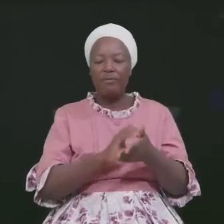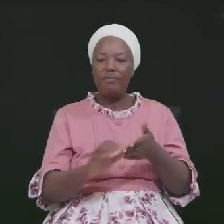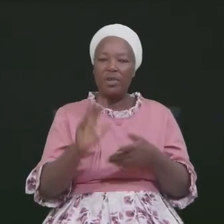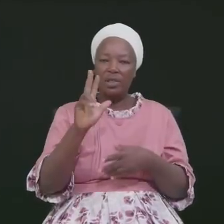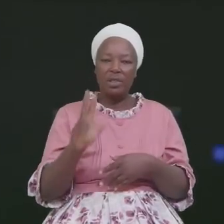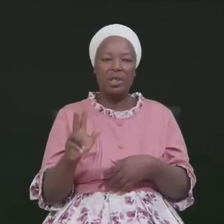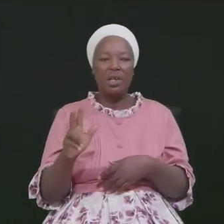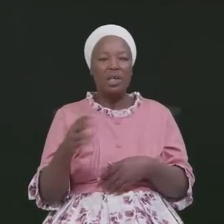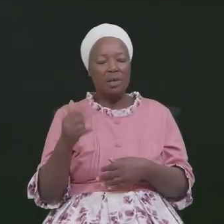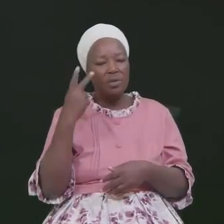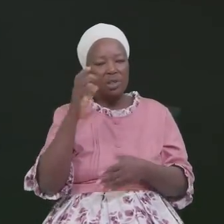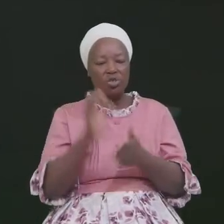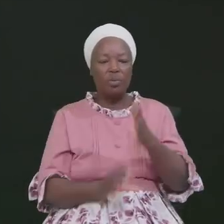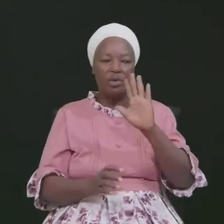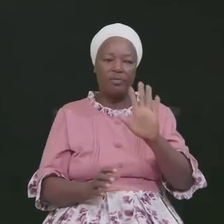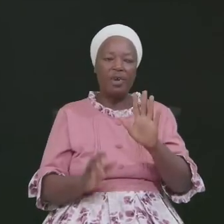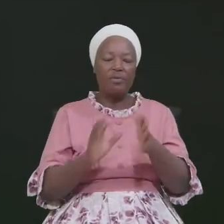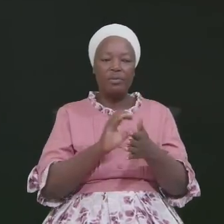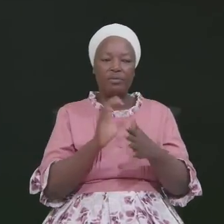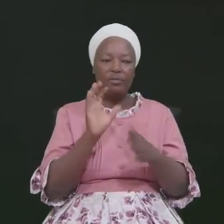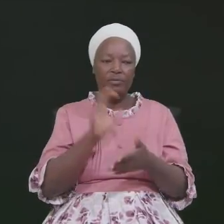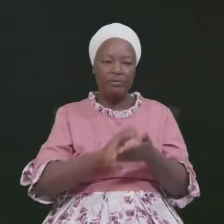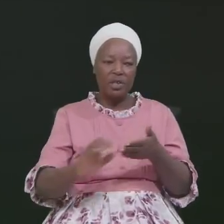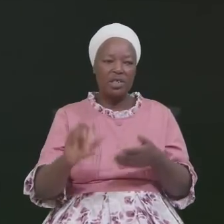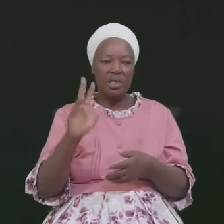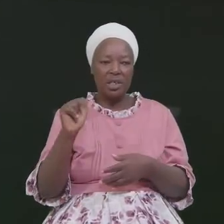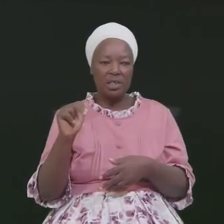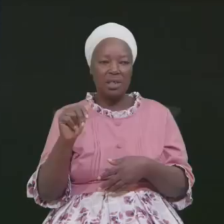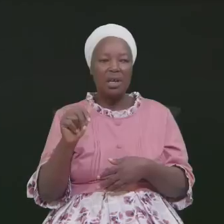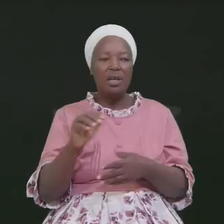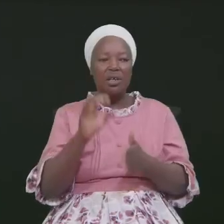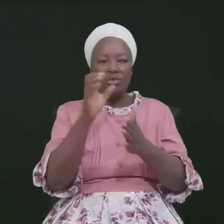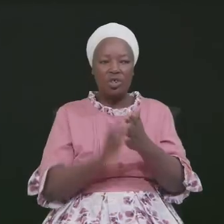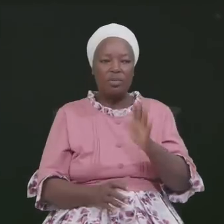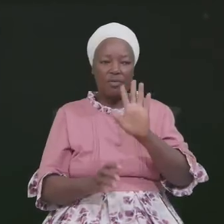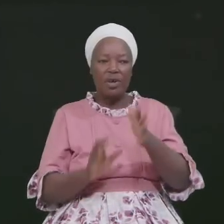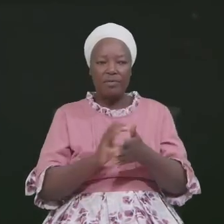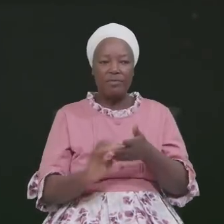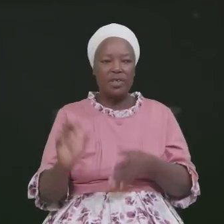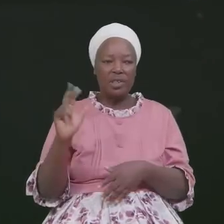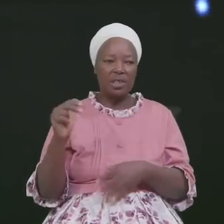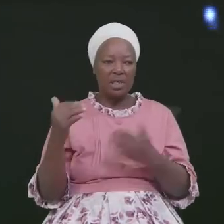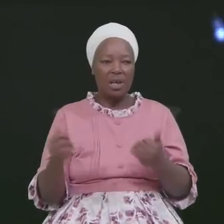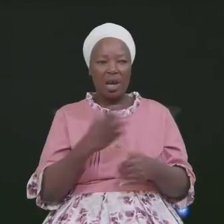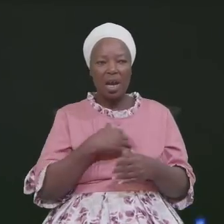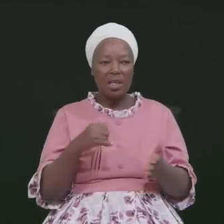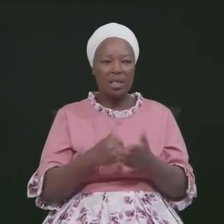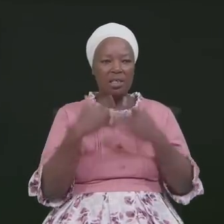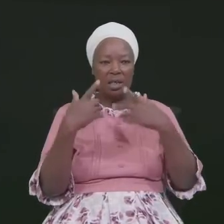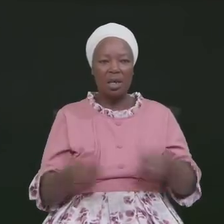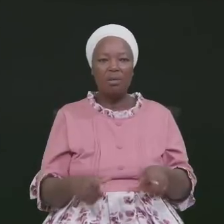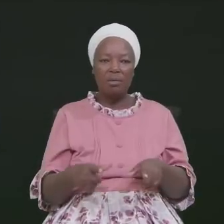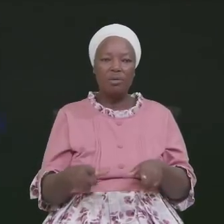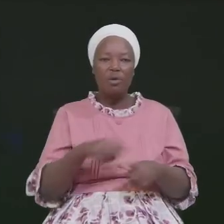Look at chapter 5, verse 13. In chapter 5, verse 13, and it came to